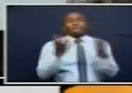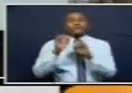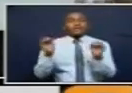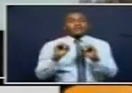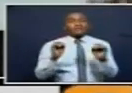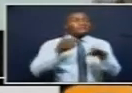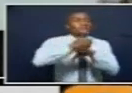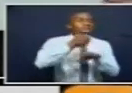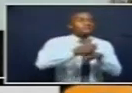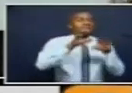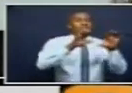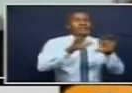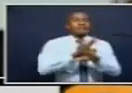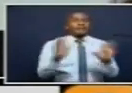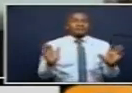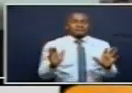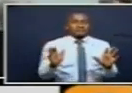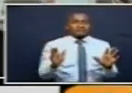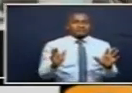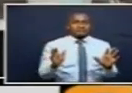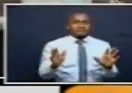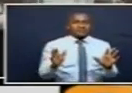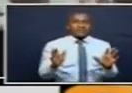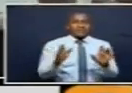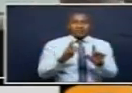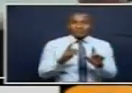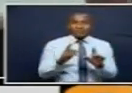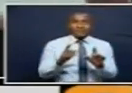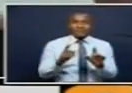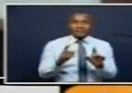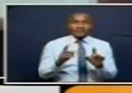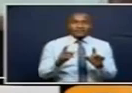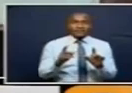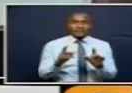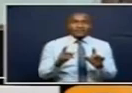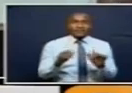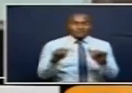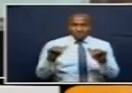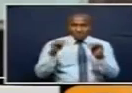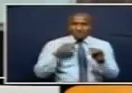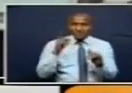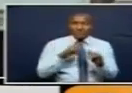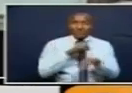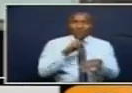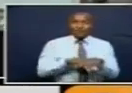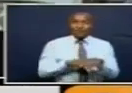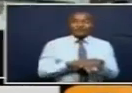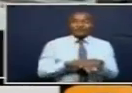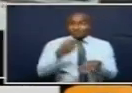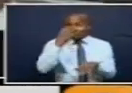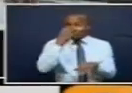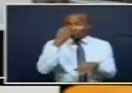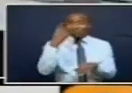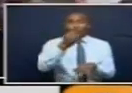insults and sarcasm. Finally, yes. When Deputy President William Ruto, let me finish, Majora. When Deputy President William Ruto is in